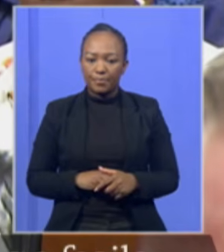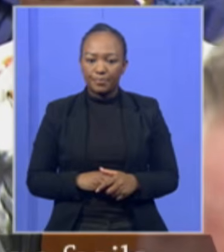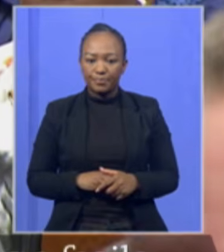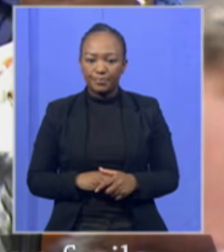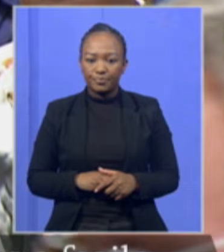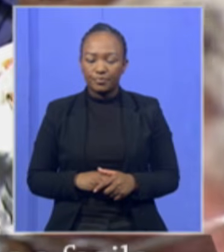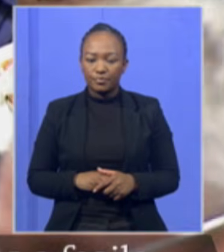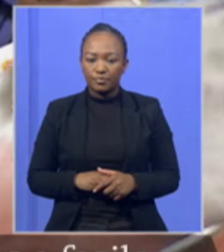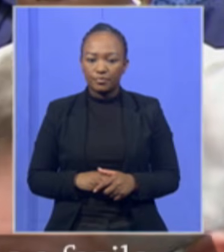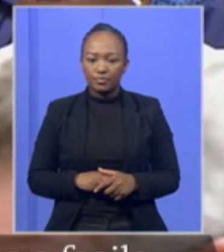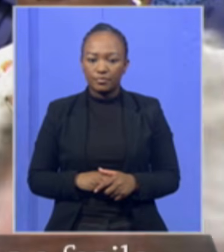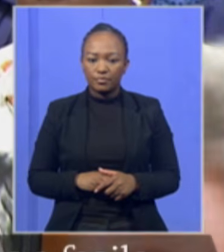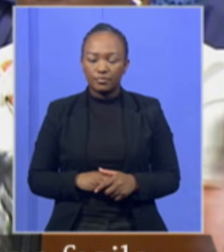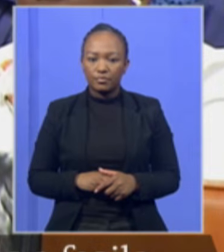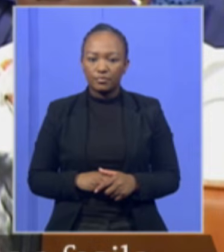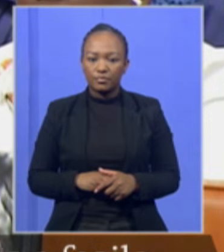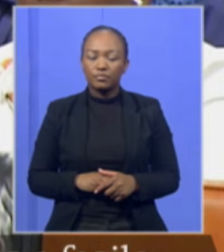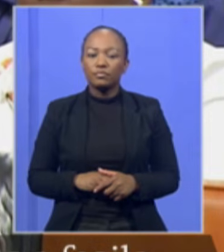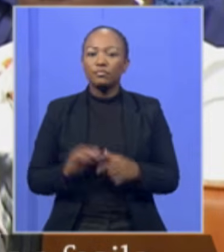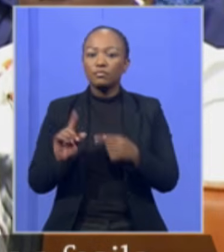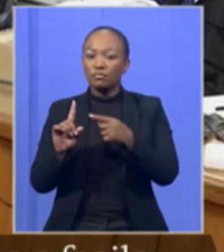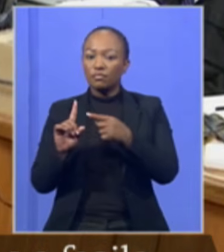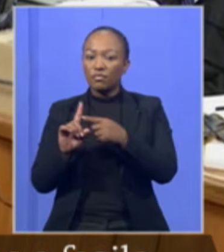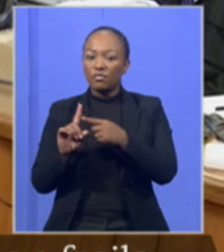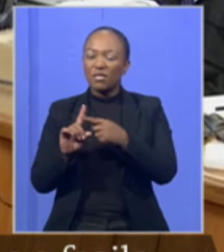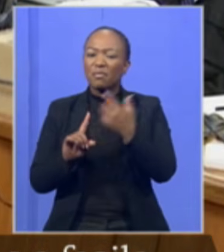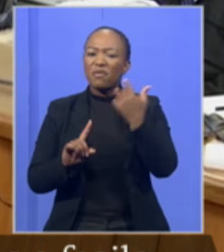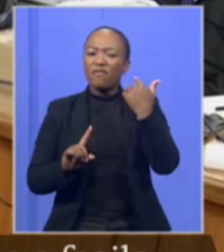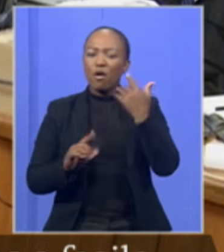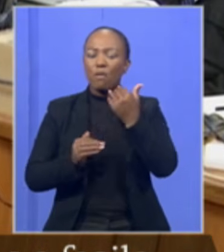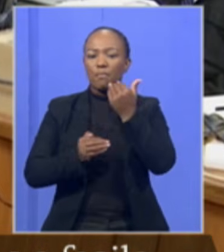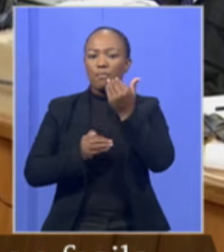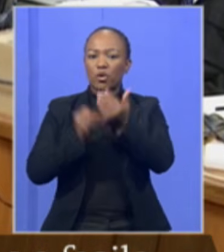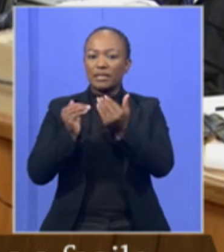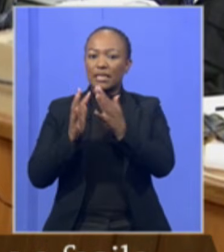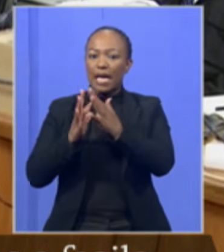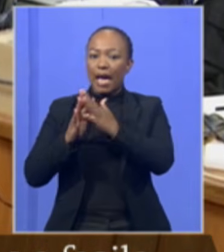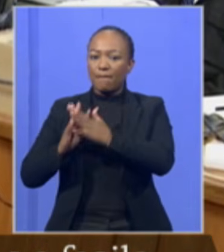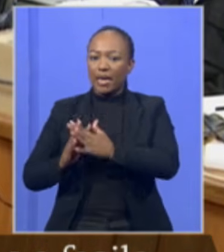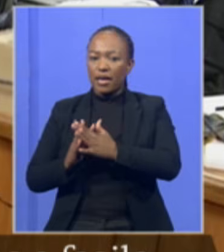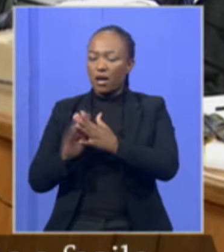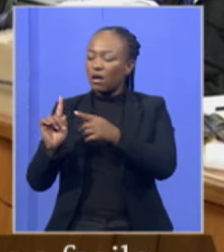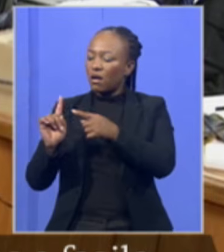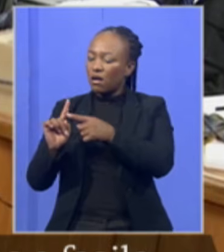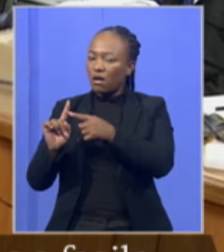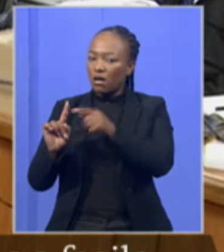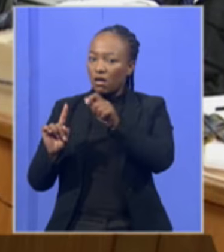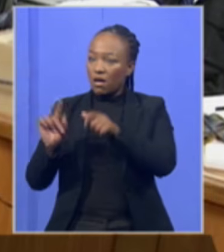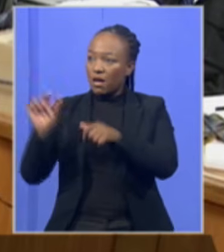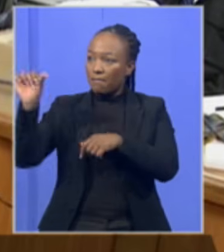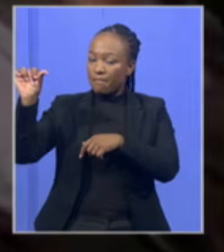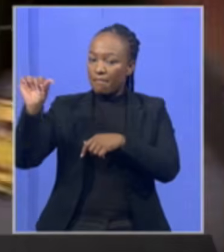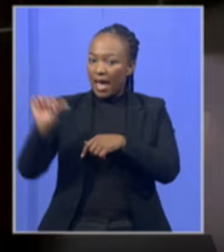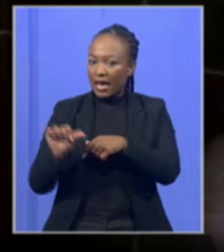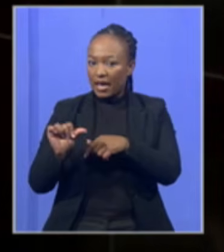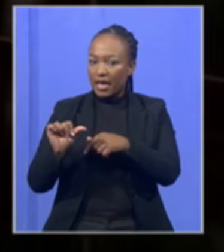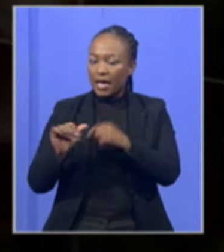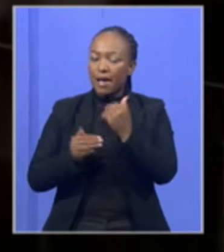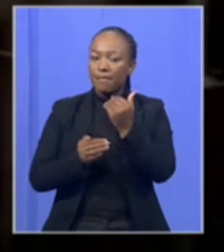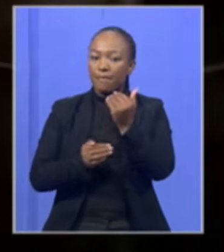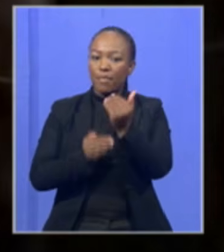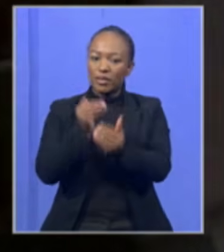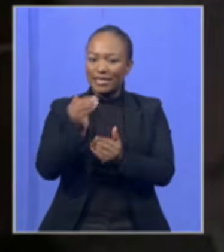Dikateng tsa go khutlisetswa ha morwadi Tšholota Afrika Borwa go tswa naheng ya America e tla ba yona taba e ka sehloohong ha go